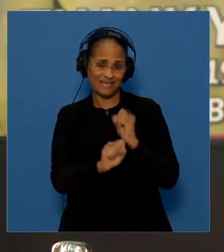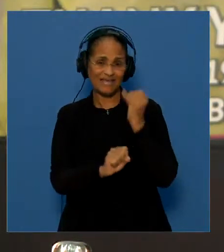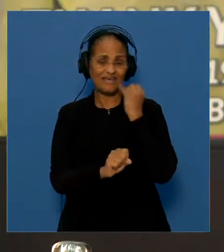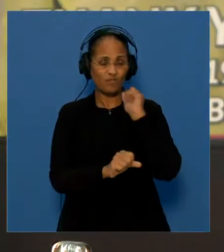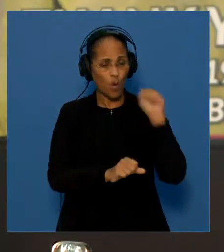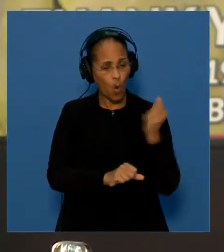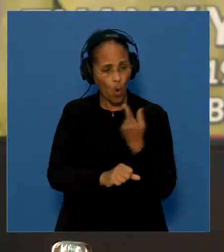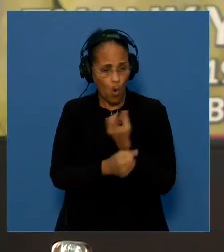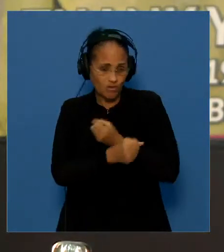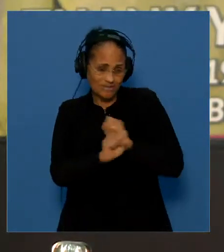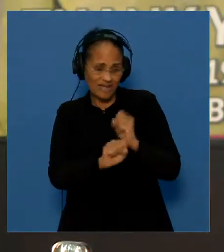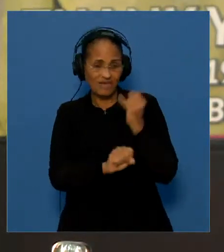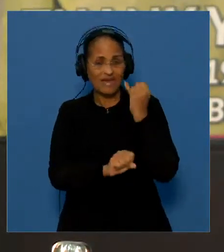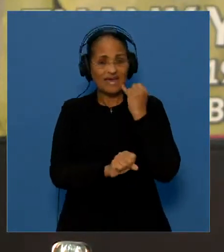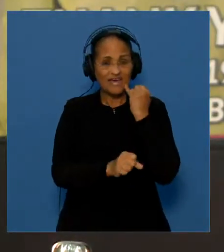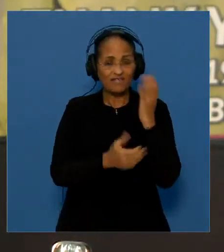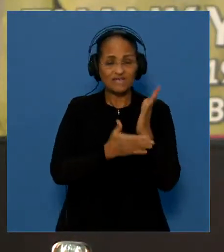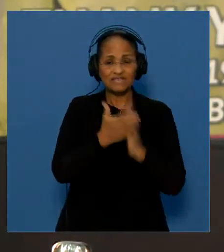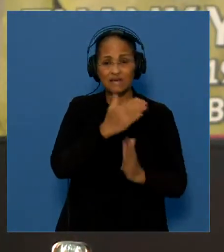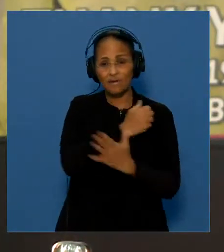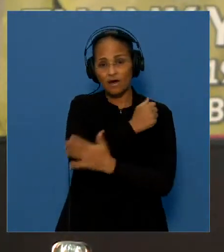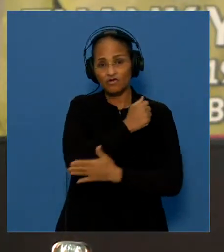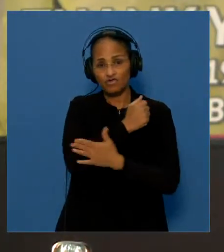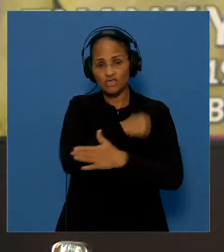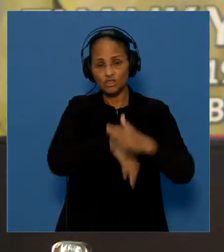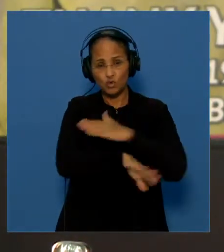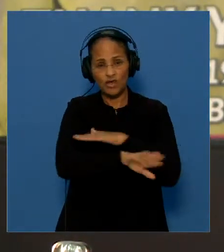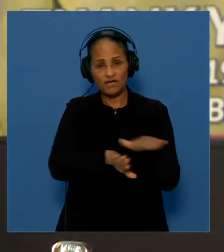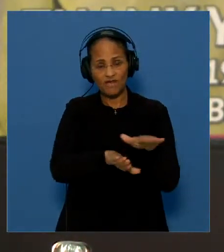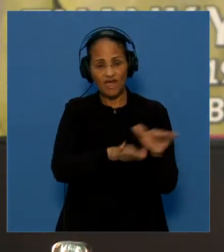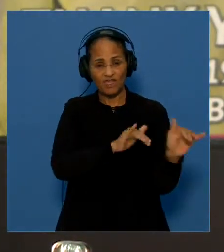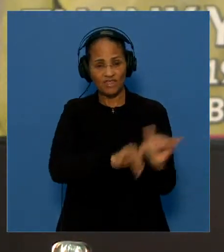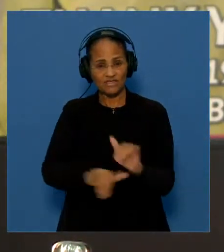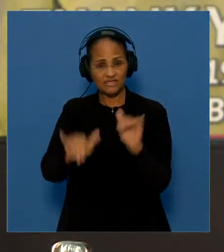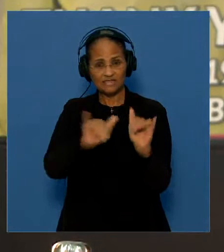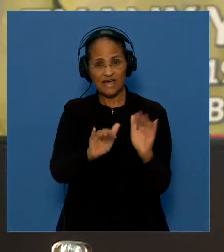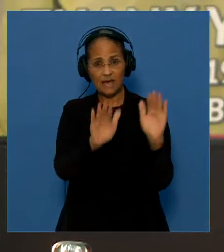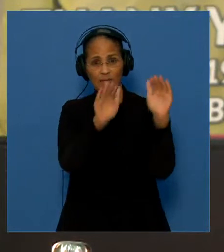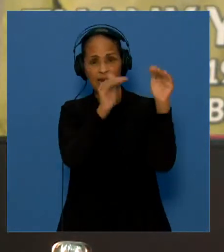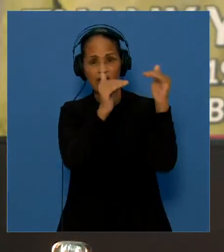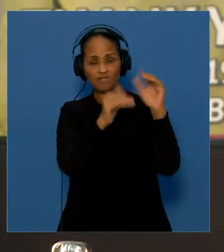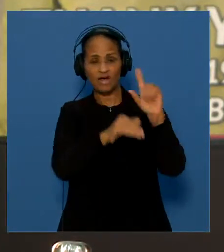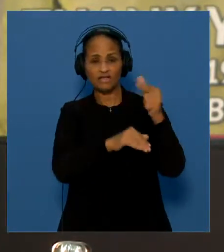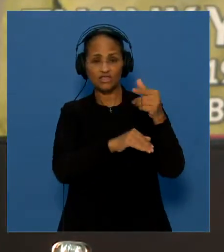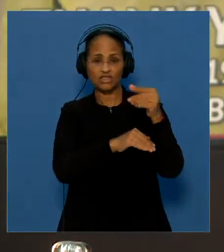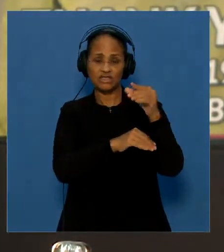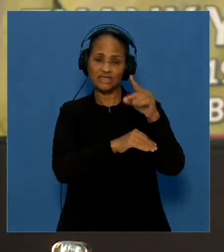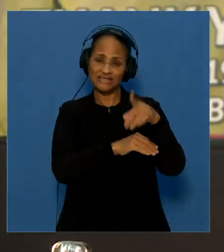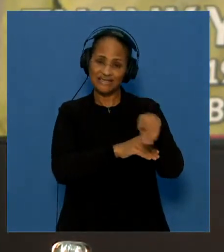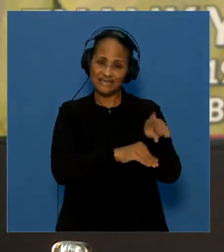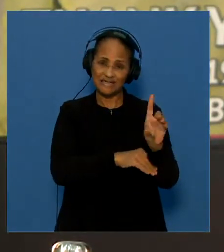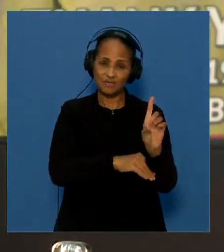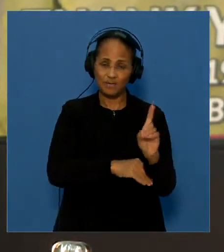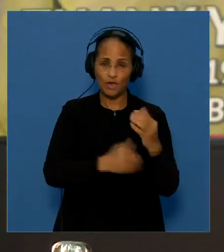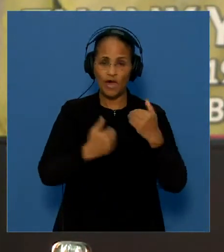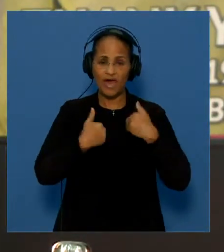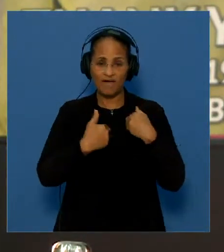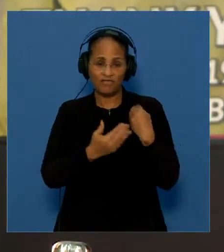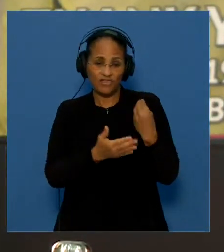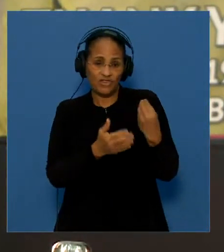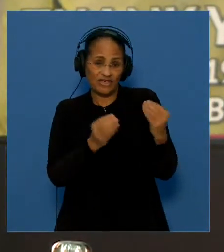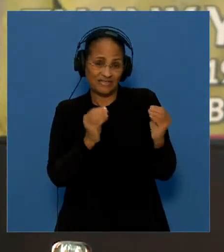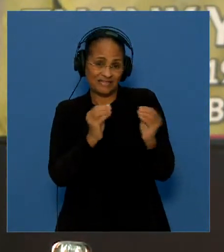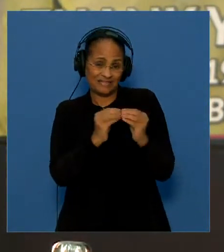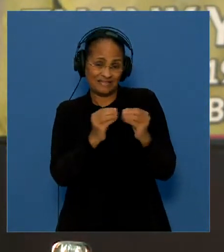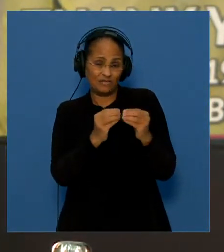safe, and that there are certain countries that do not have the same level of GDP and resources that Bermuda has, who have not necessarily been